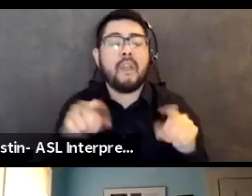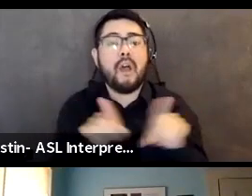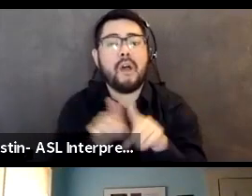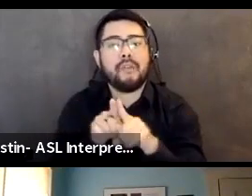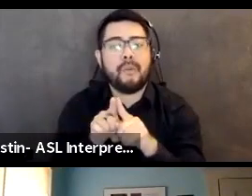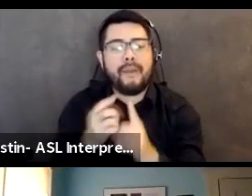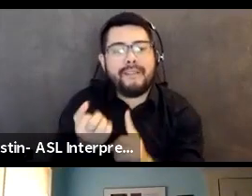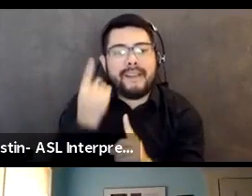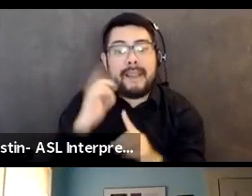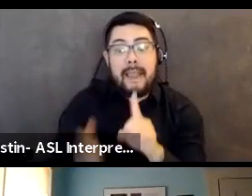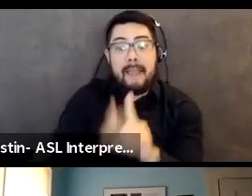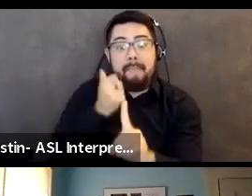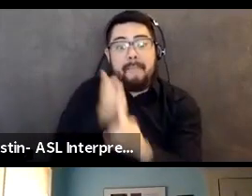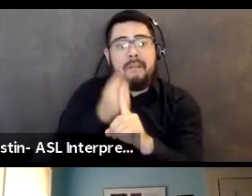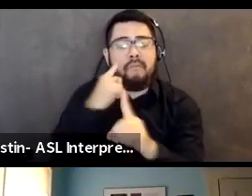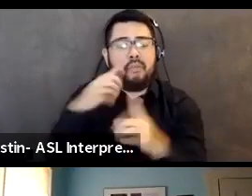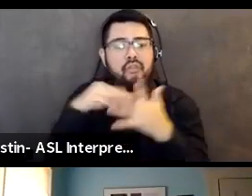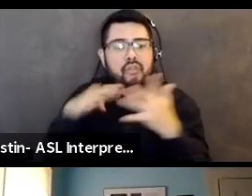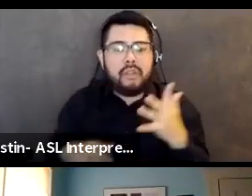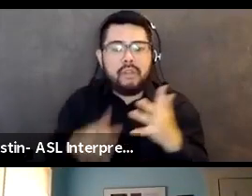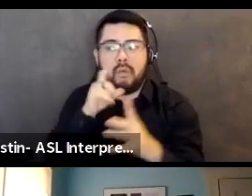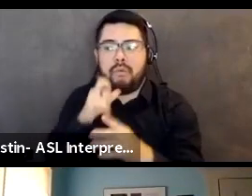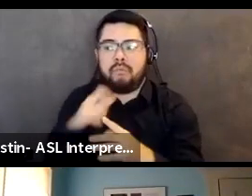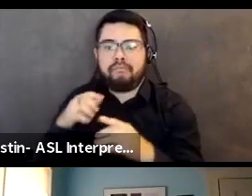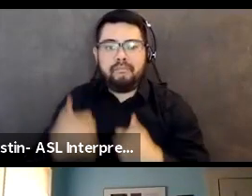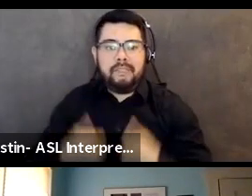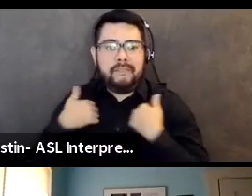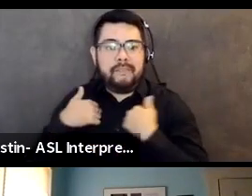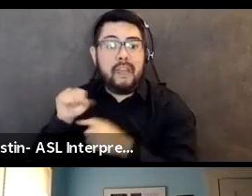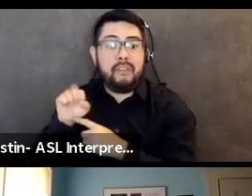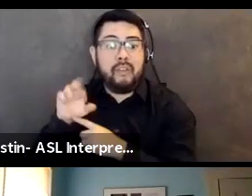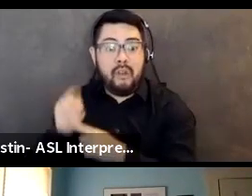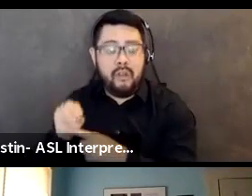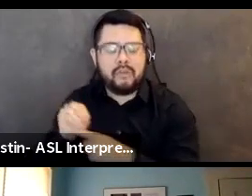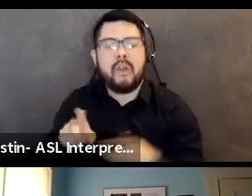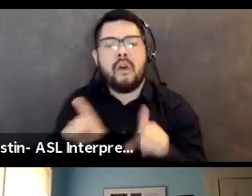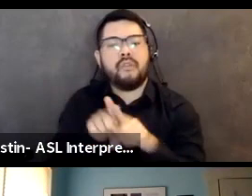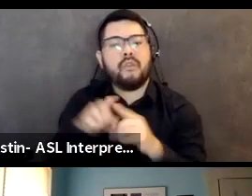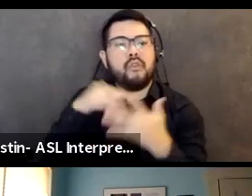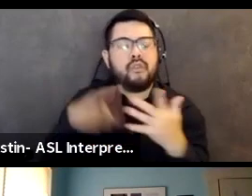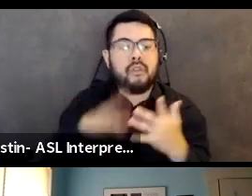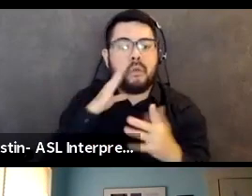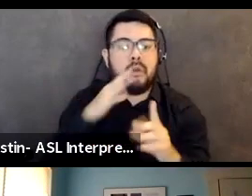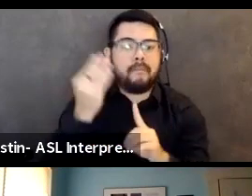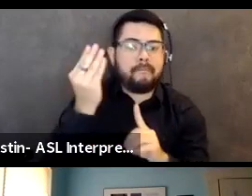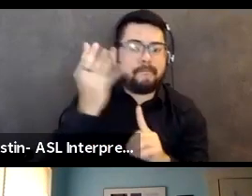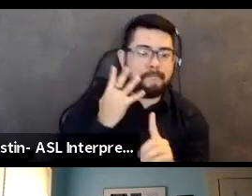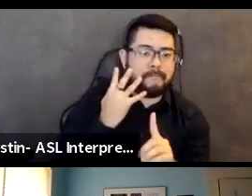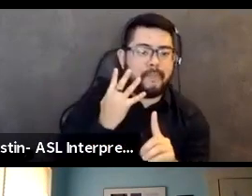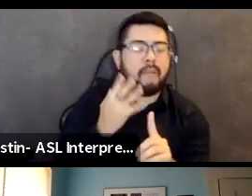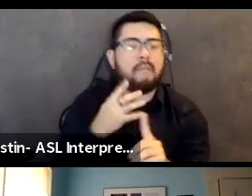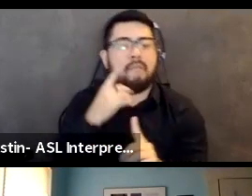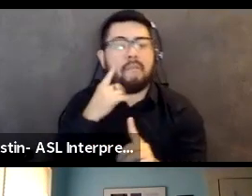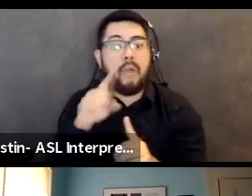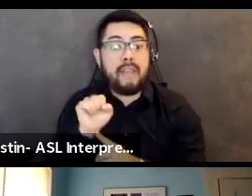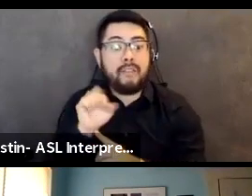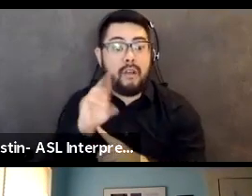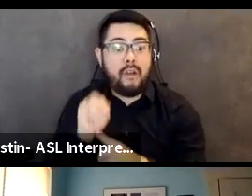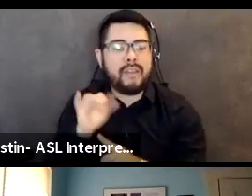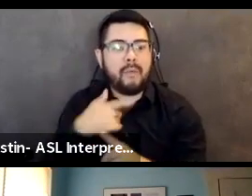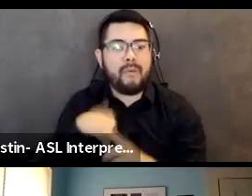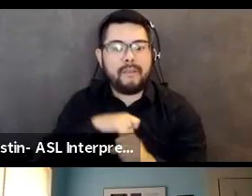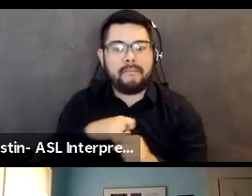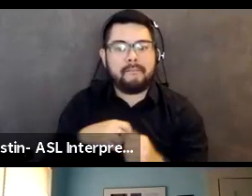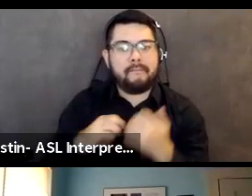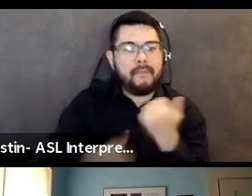program on the children in schools with sros and also the students will help us identify for sros to better engage with